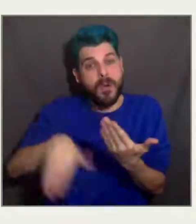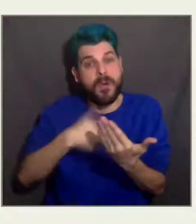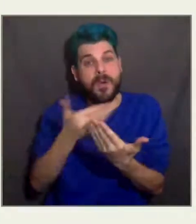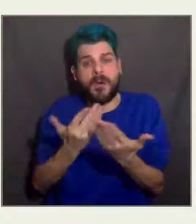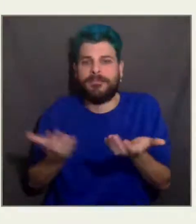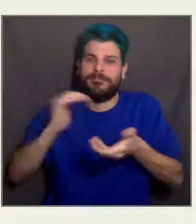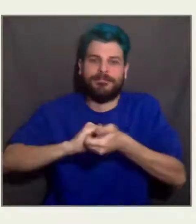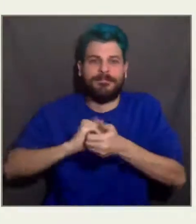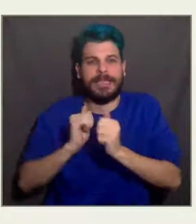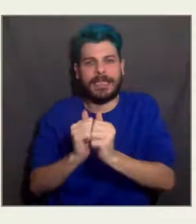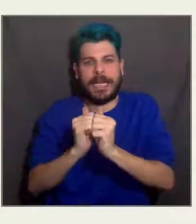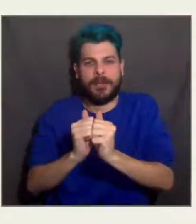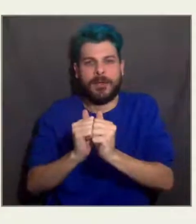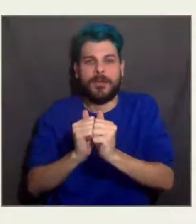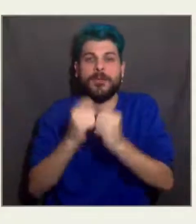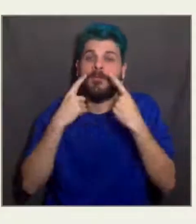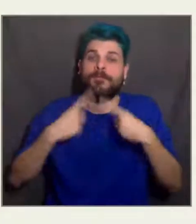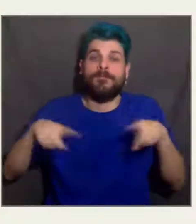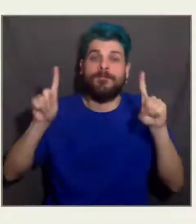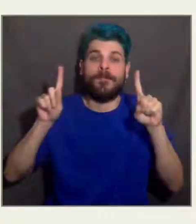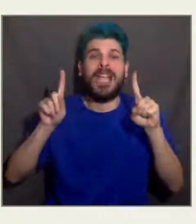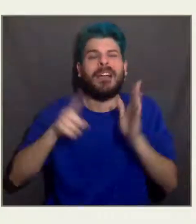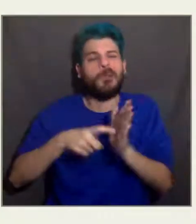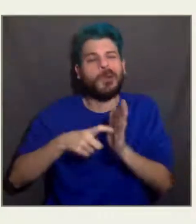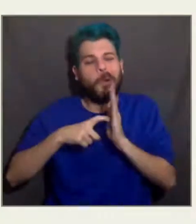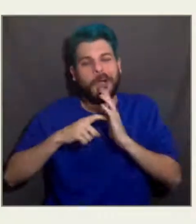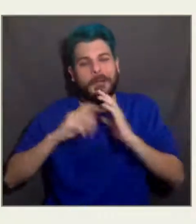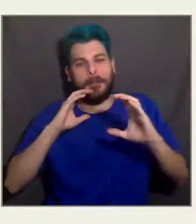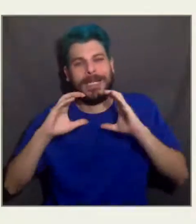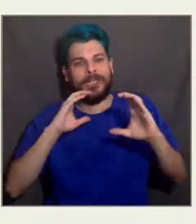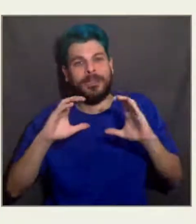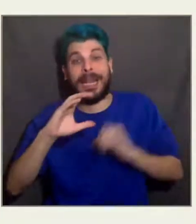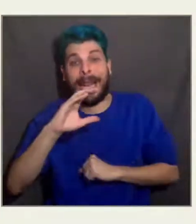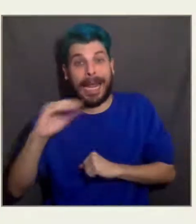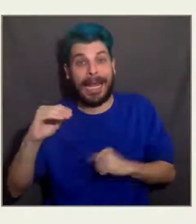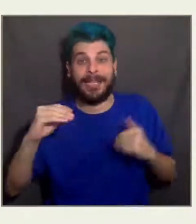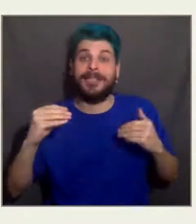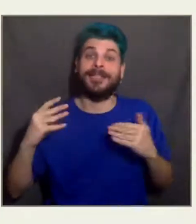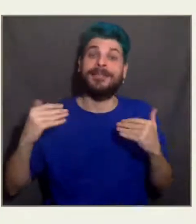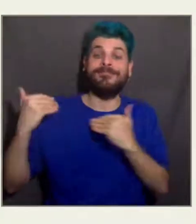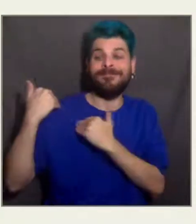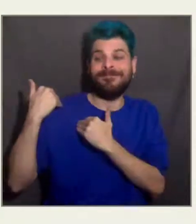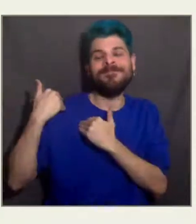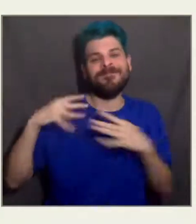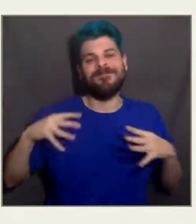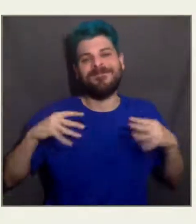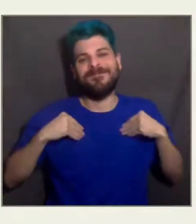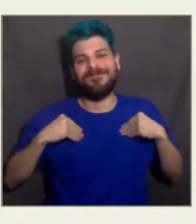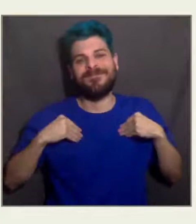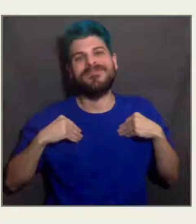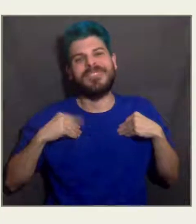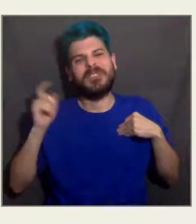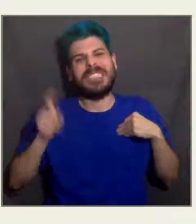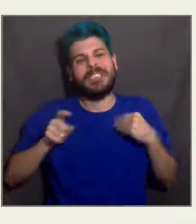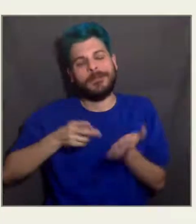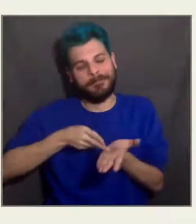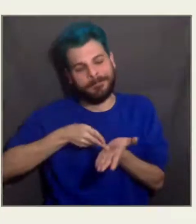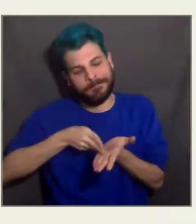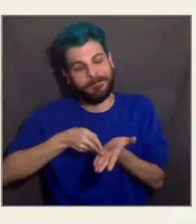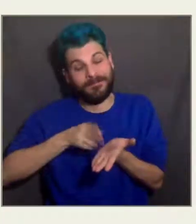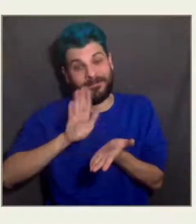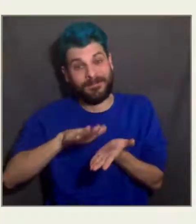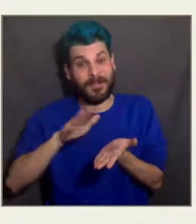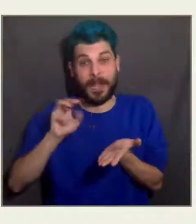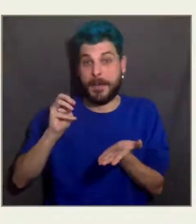communication. It also requires accountability and transparency. Metro has the oversight responsibility of this